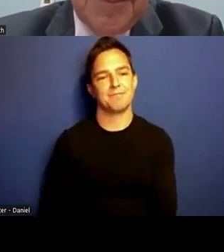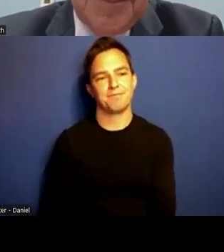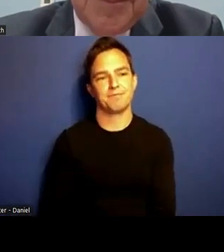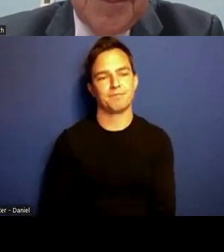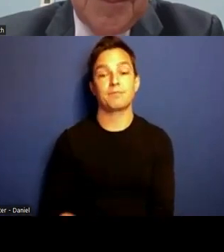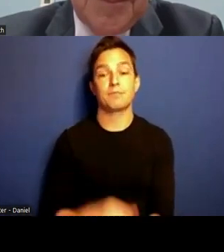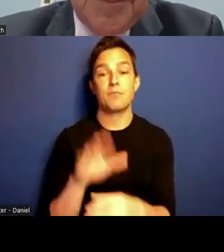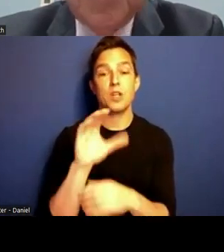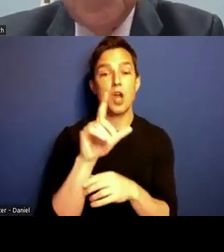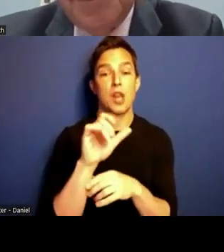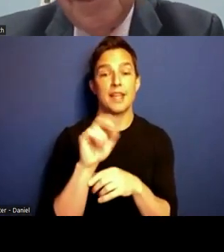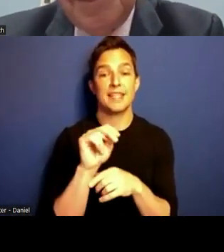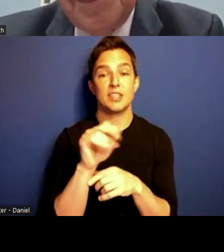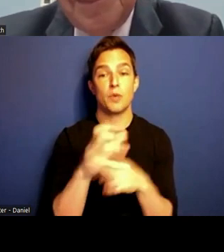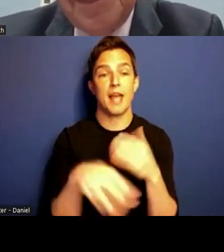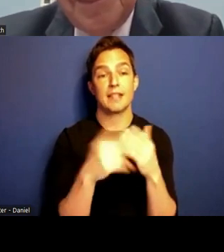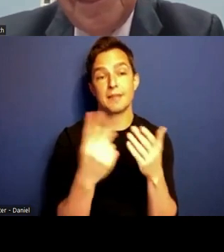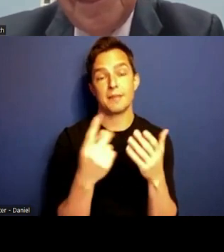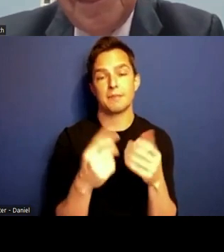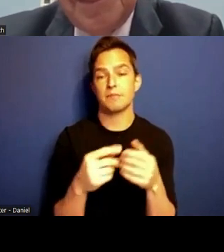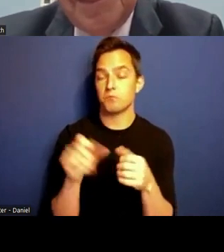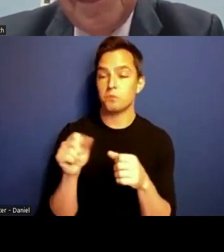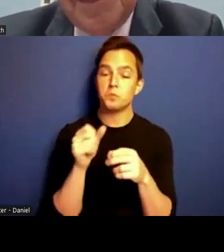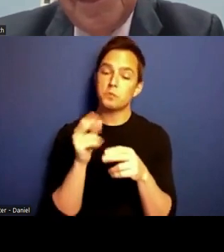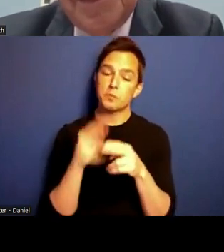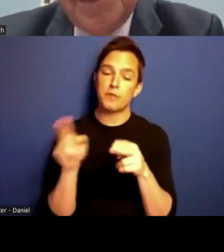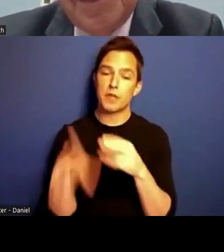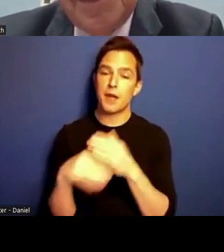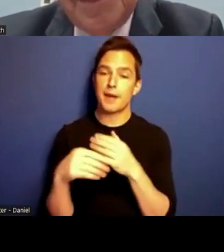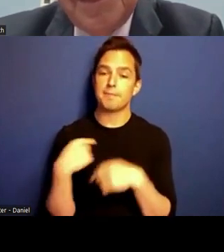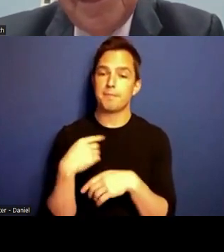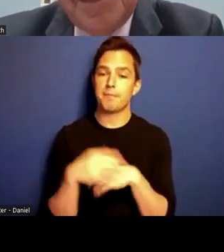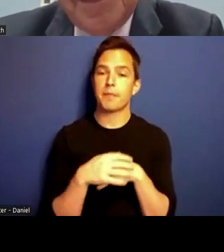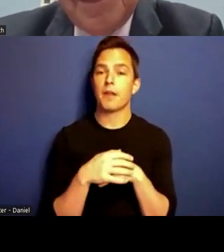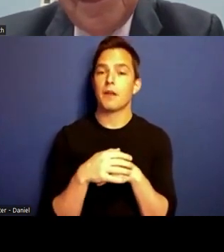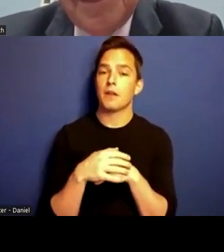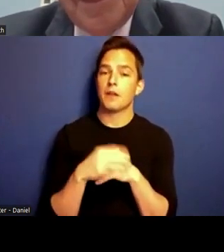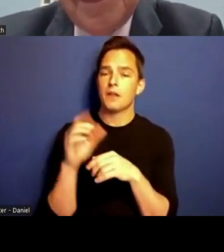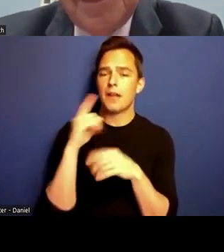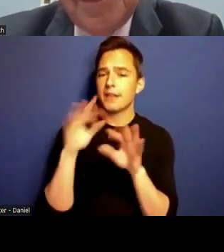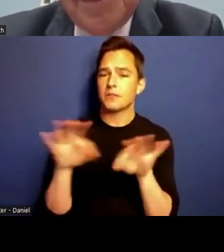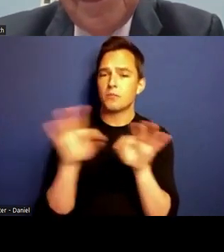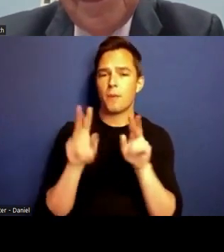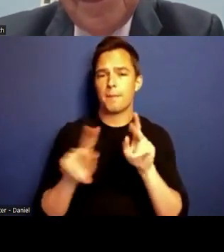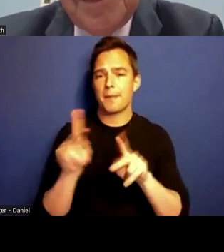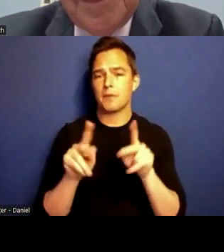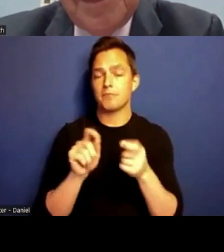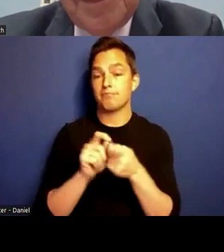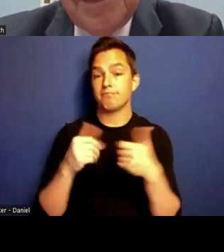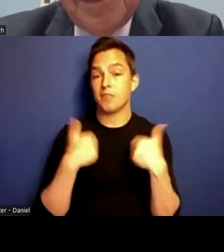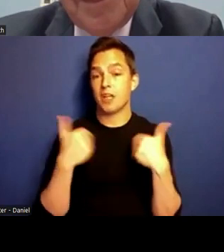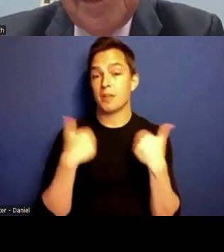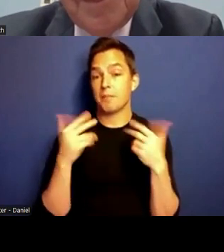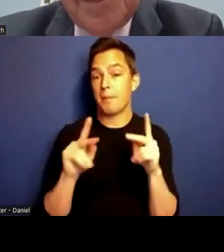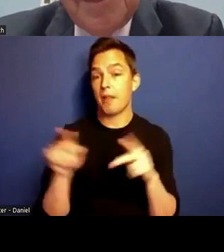And Colleen, you want to add something? Just briefly, yeah. I think it's important that people, especially younger